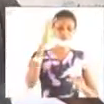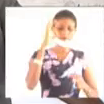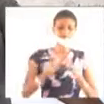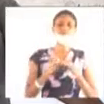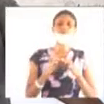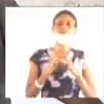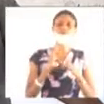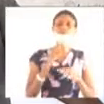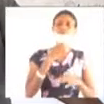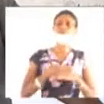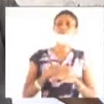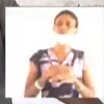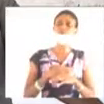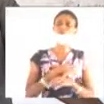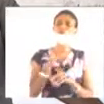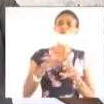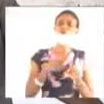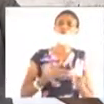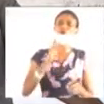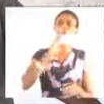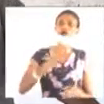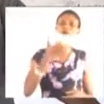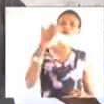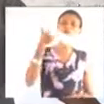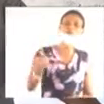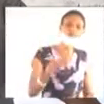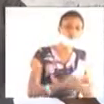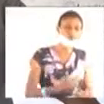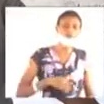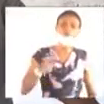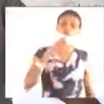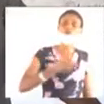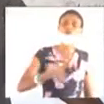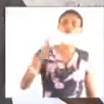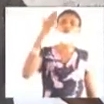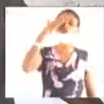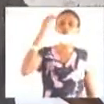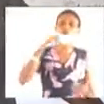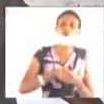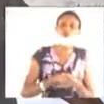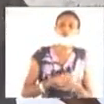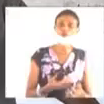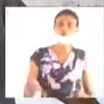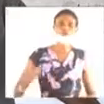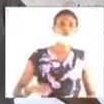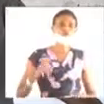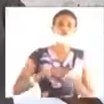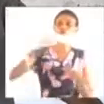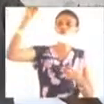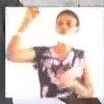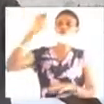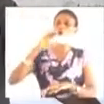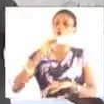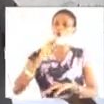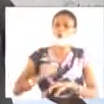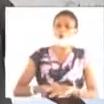they are already up. They won't listen to the final statement. They are always